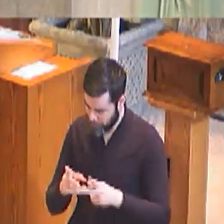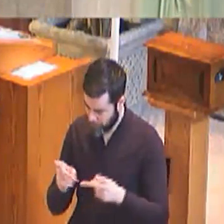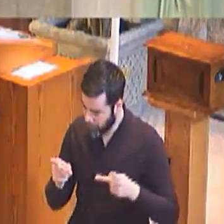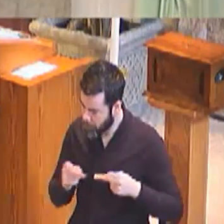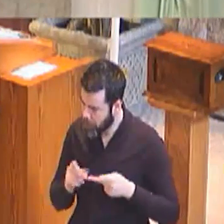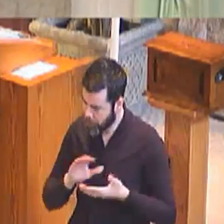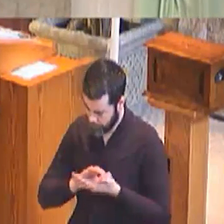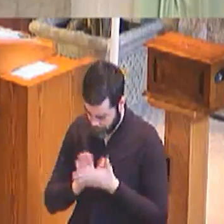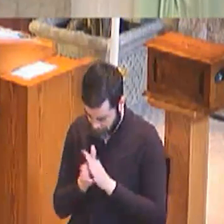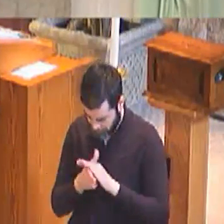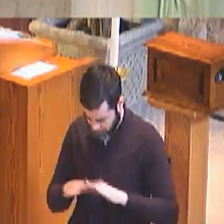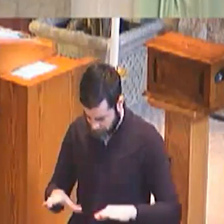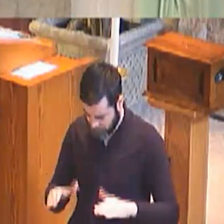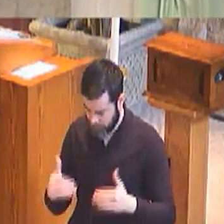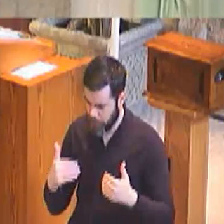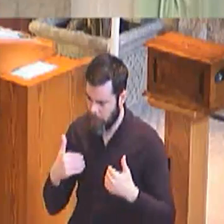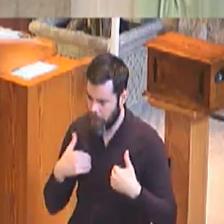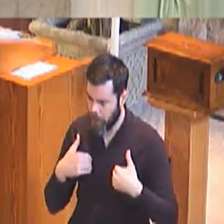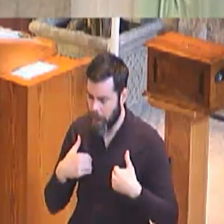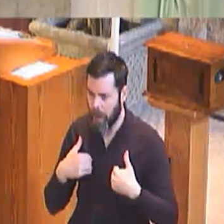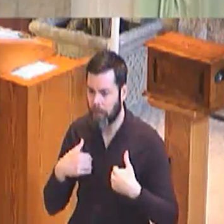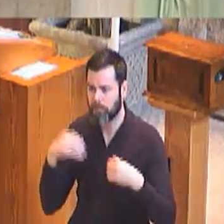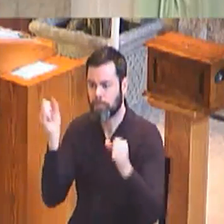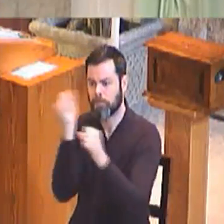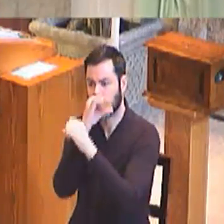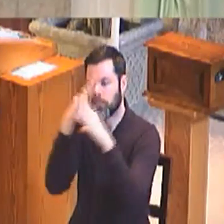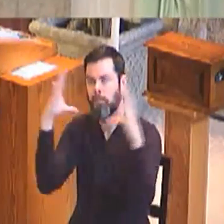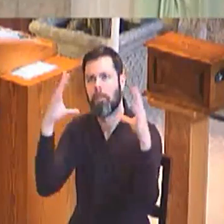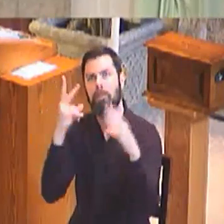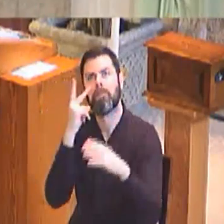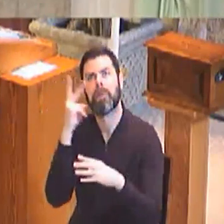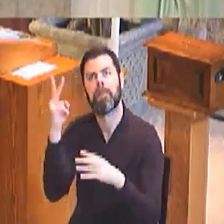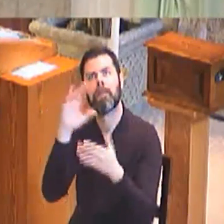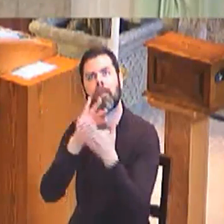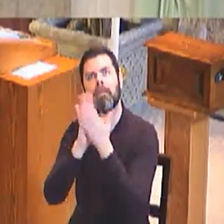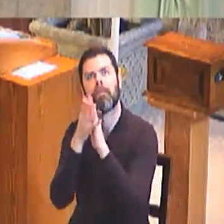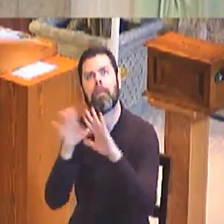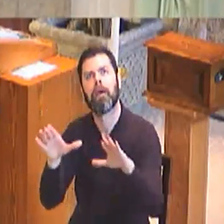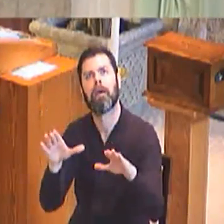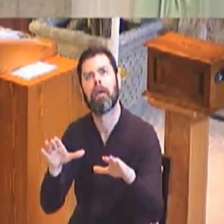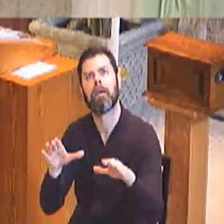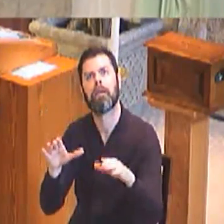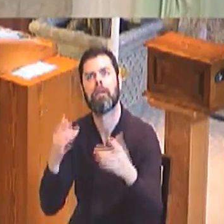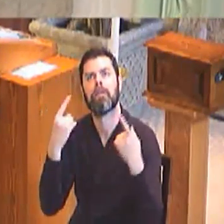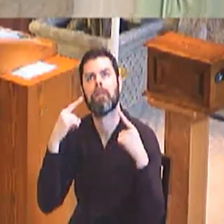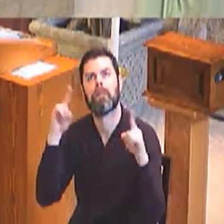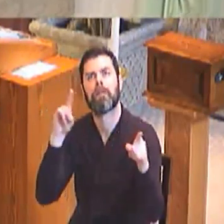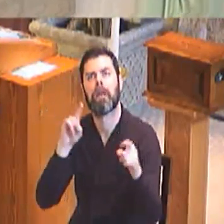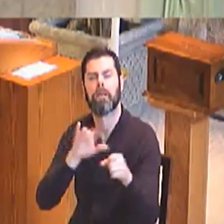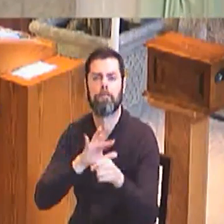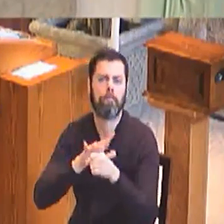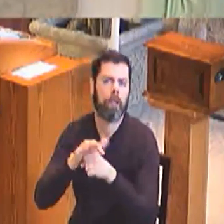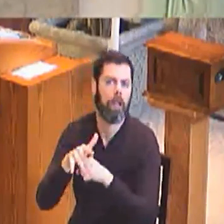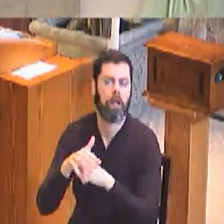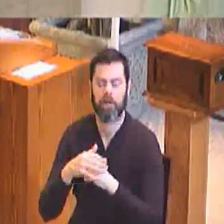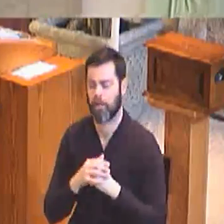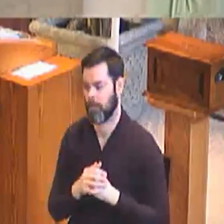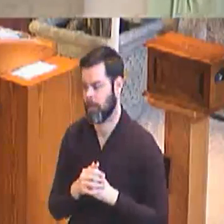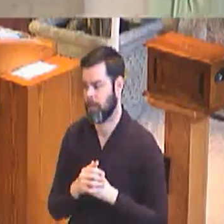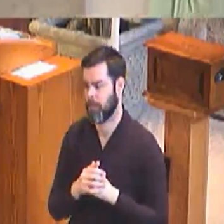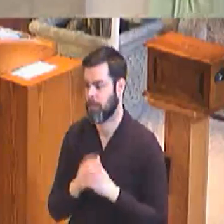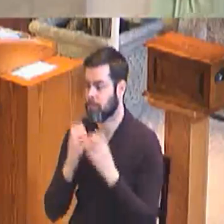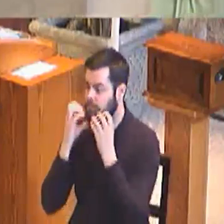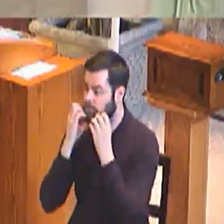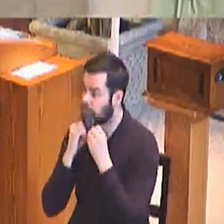peace, vision of peace, abode of prosperity within. My dear